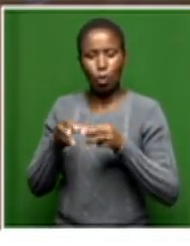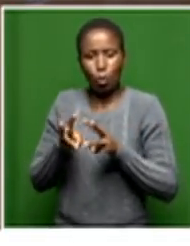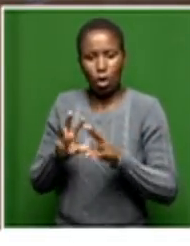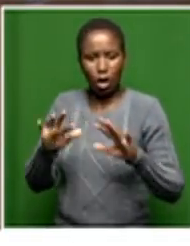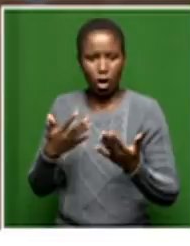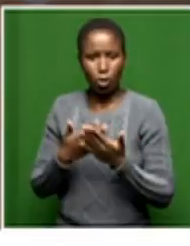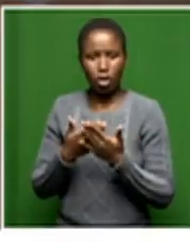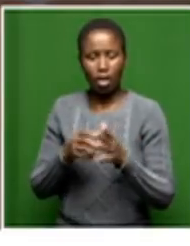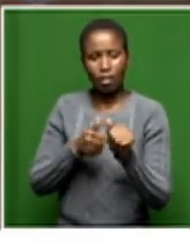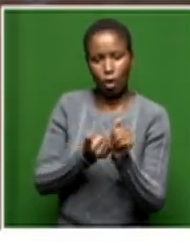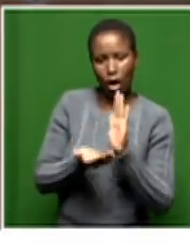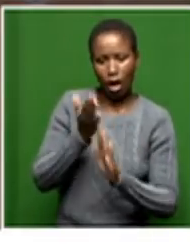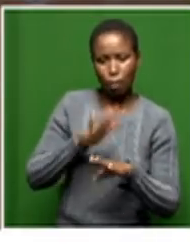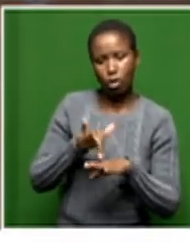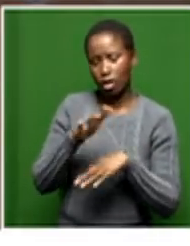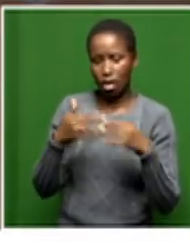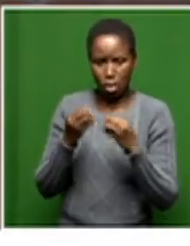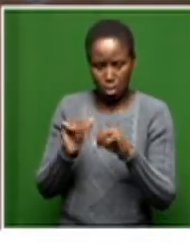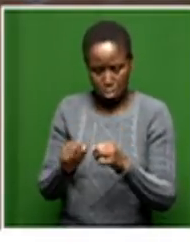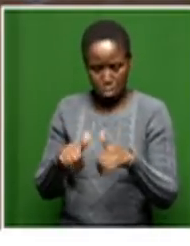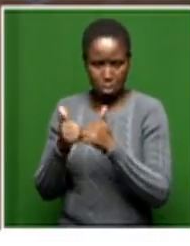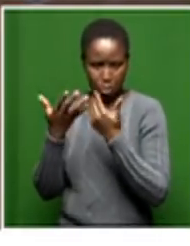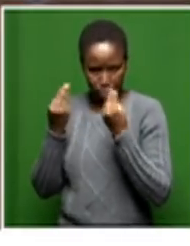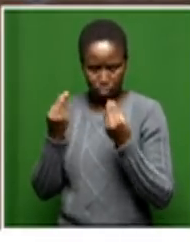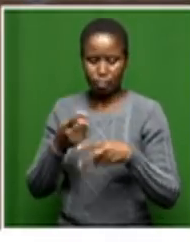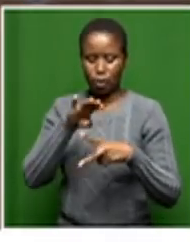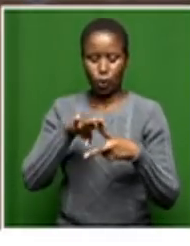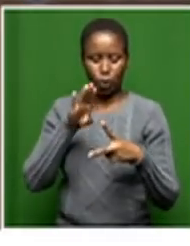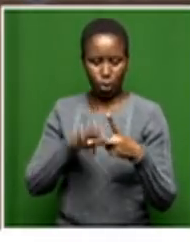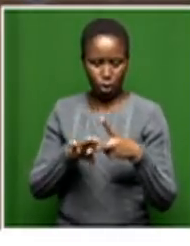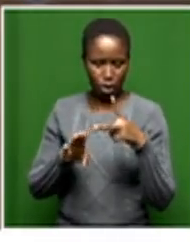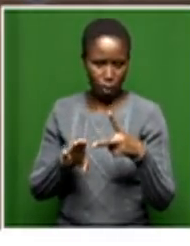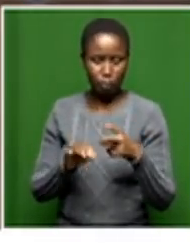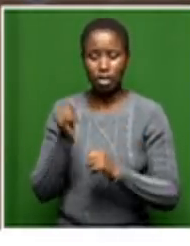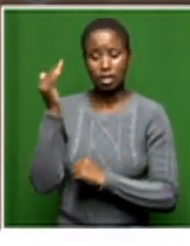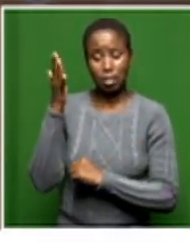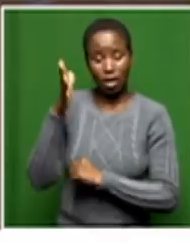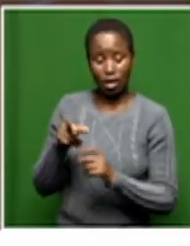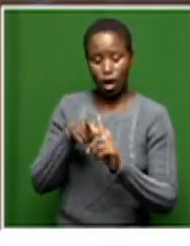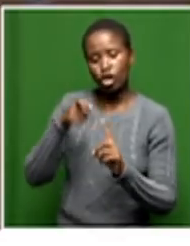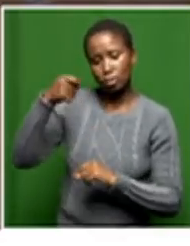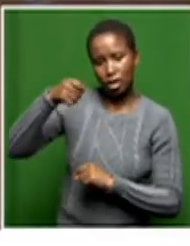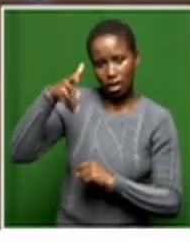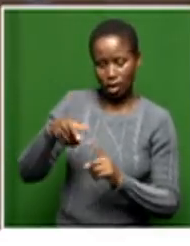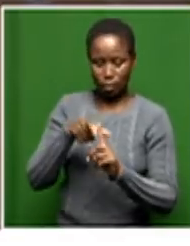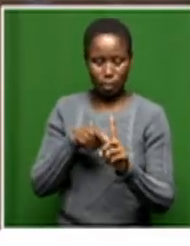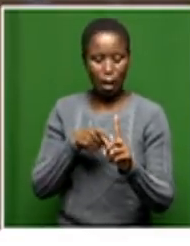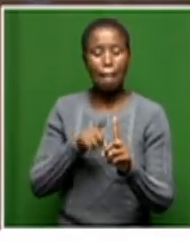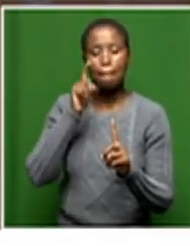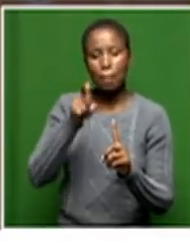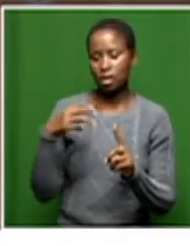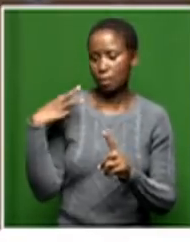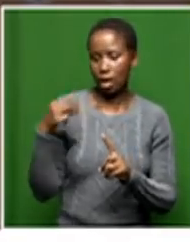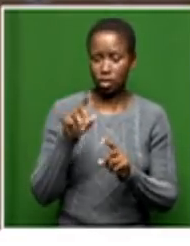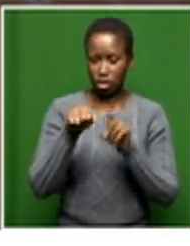its resolution. And secondly, that the Speaker must be able to call out ministers